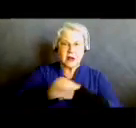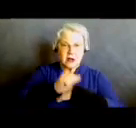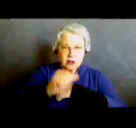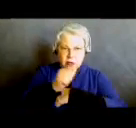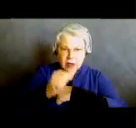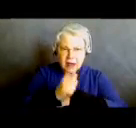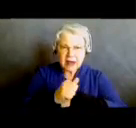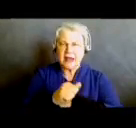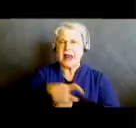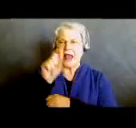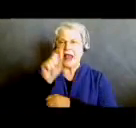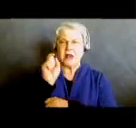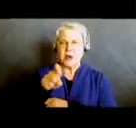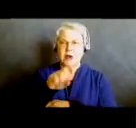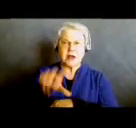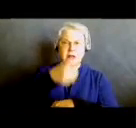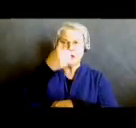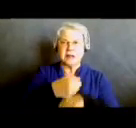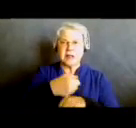and needed to be fortified.